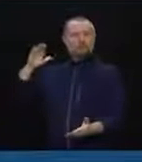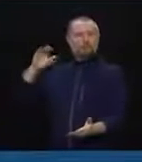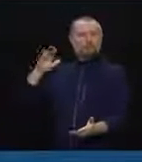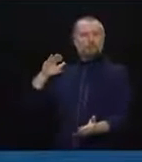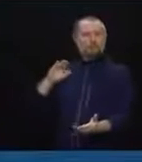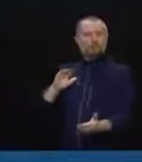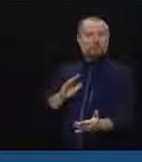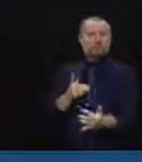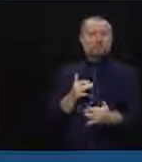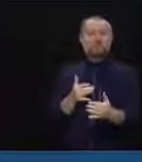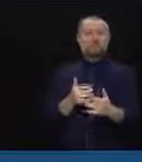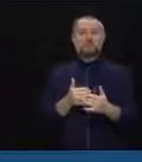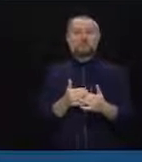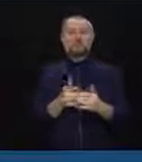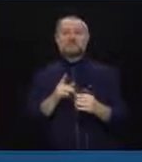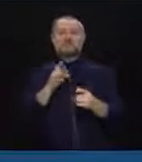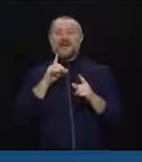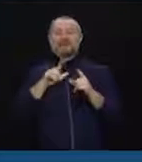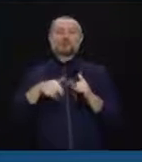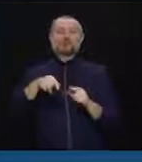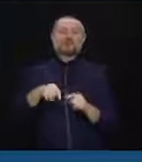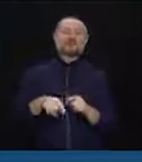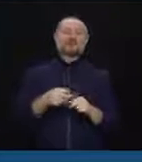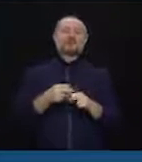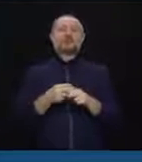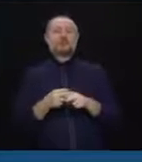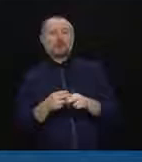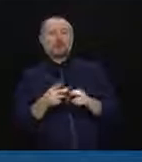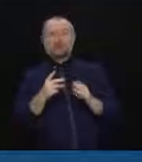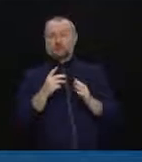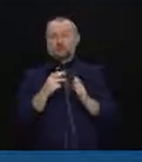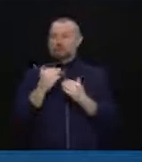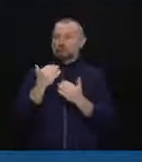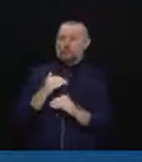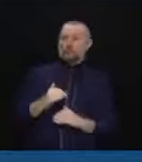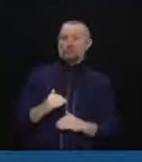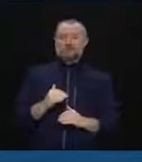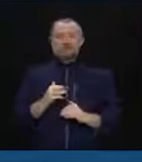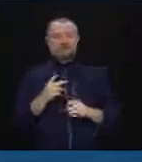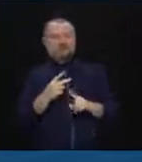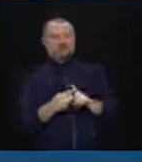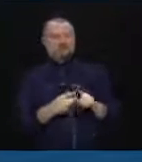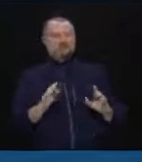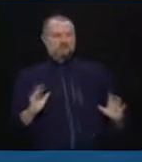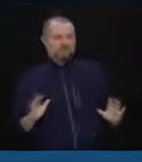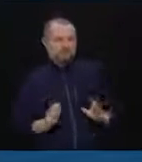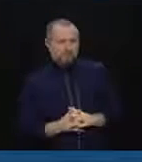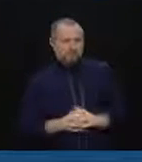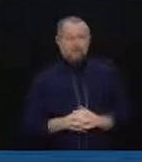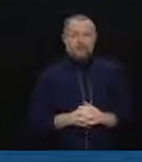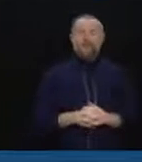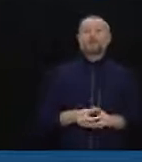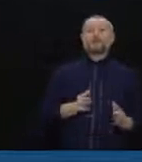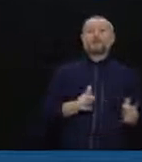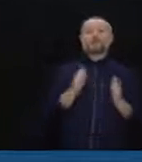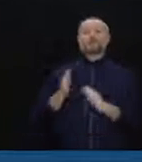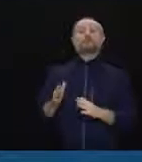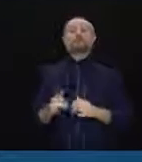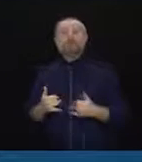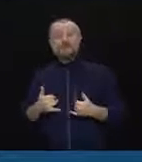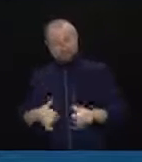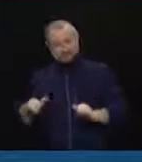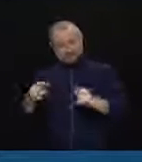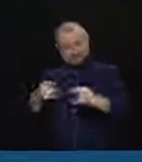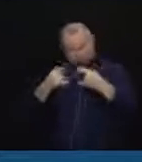temporary measure that's been in place now literally for 2 months. So let's talk about some places where it's still in effect. We are still